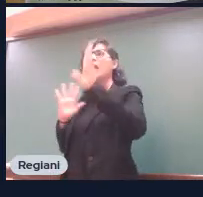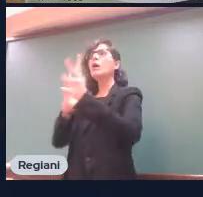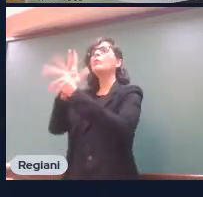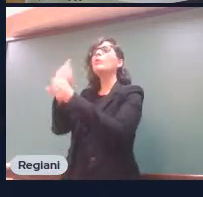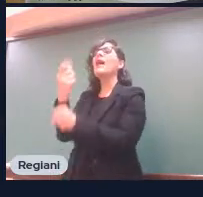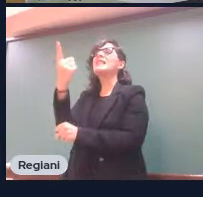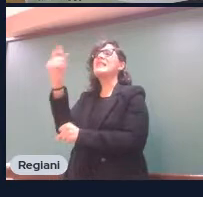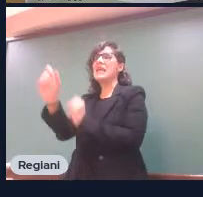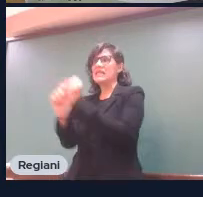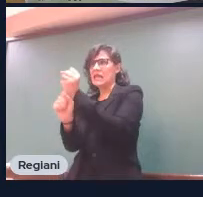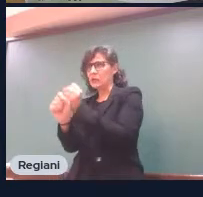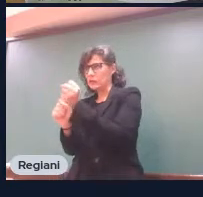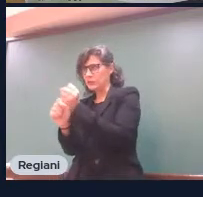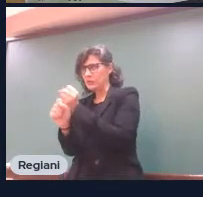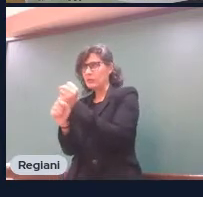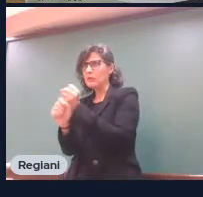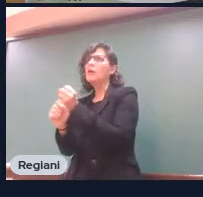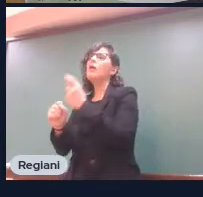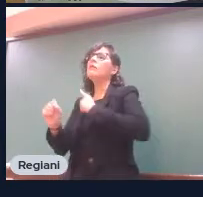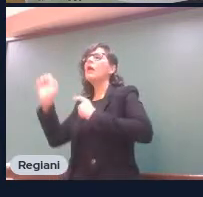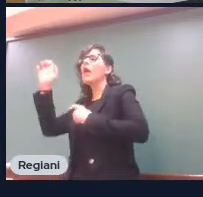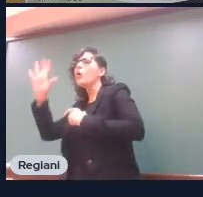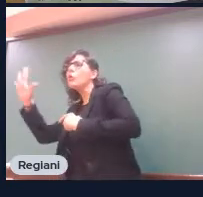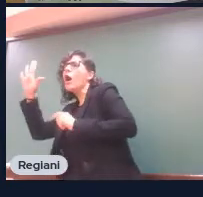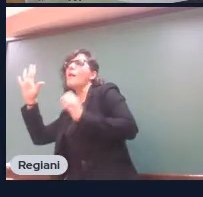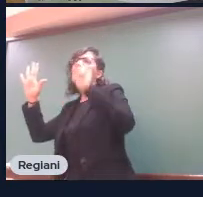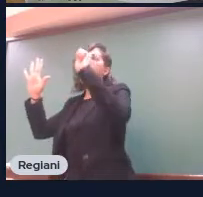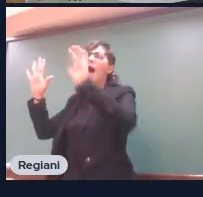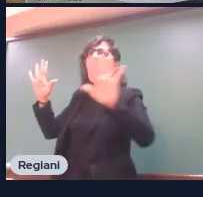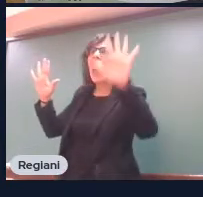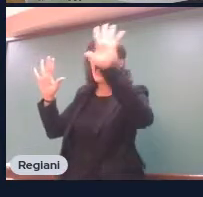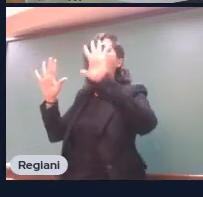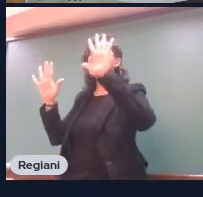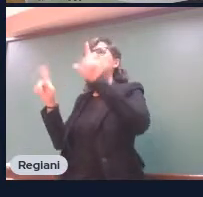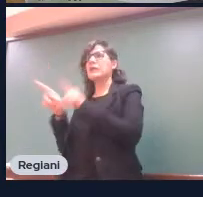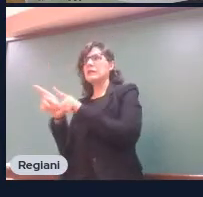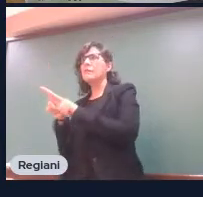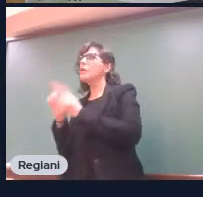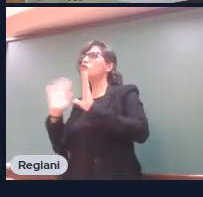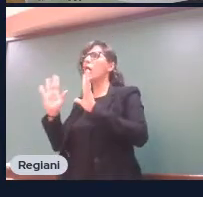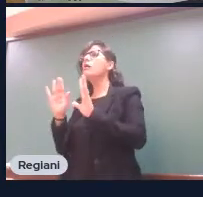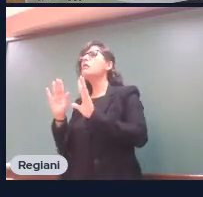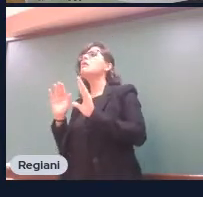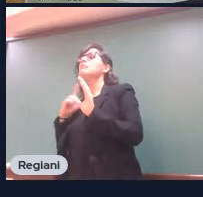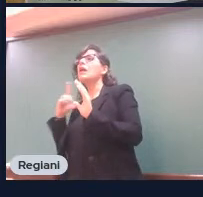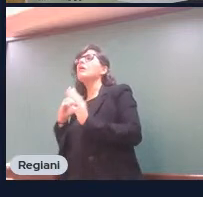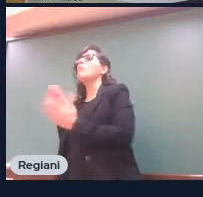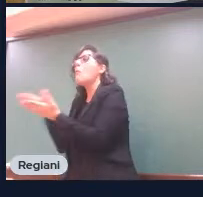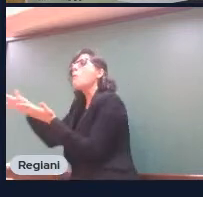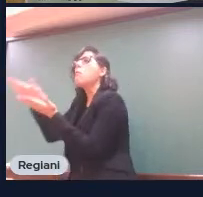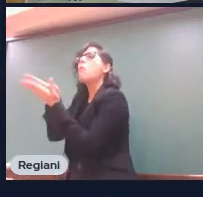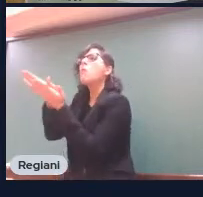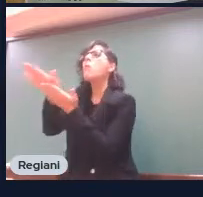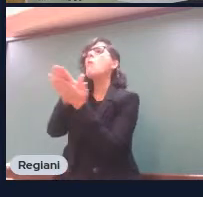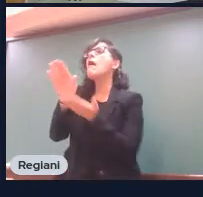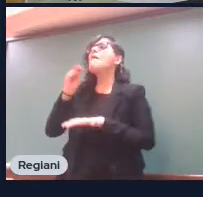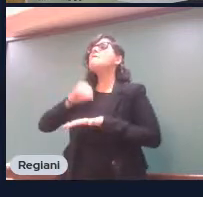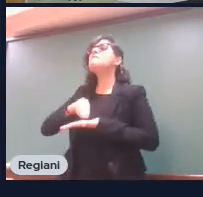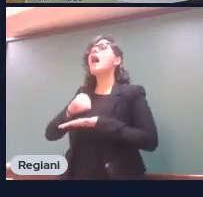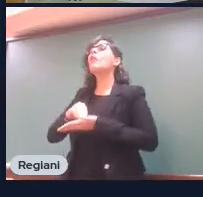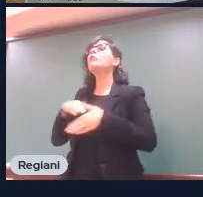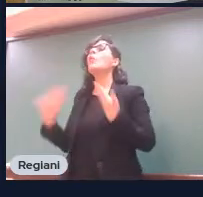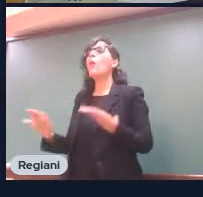the whole, then, languages from Europe, Asia, Africa, Australasia, and the Arab world are covered. Missing are Native